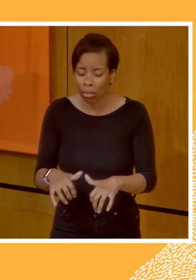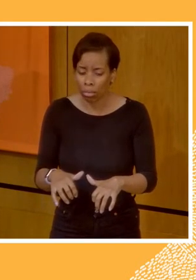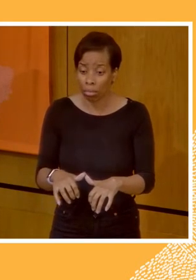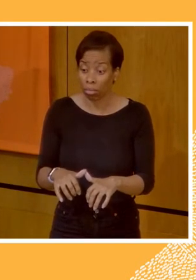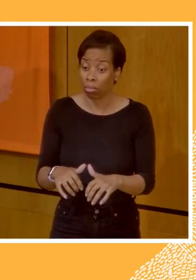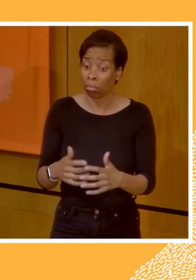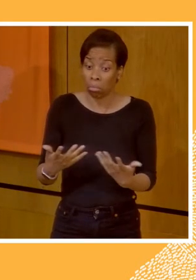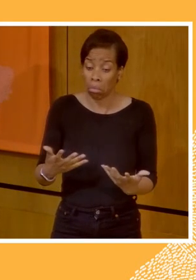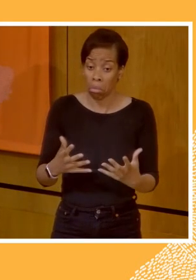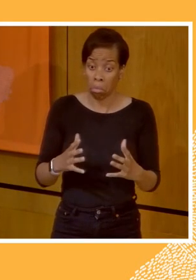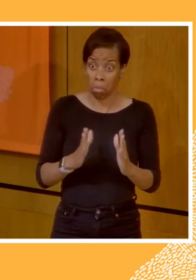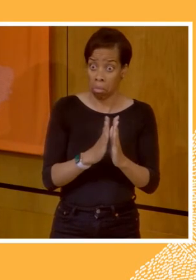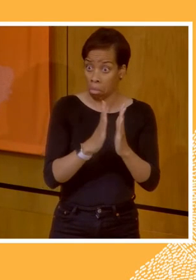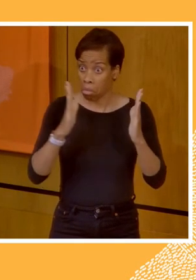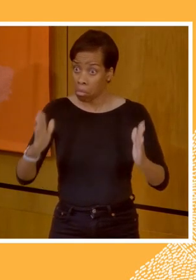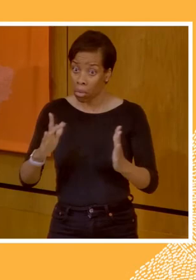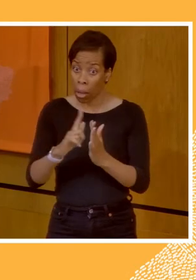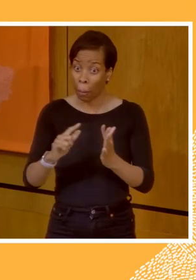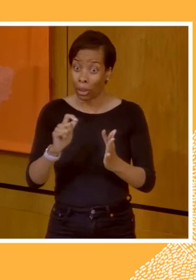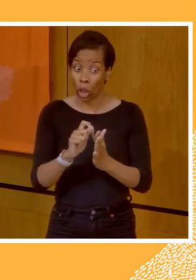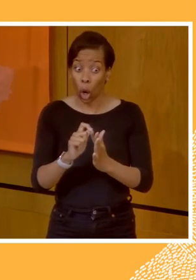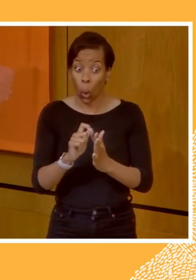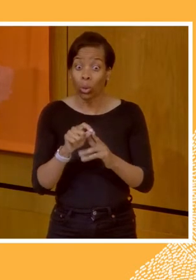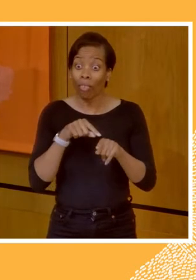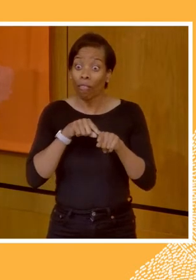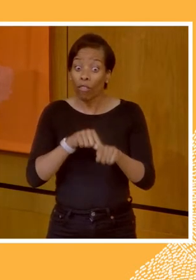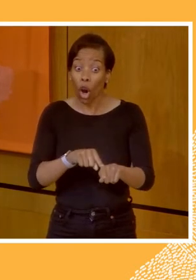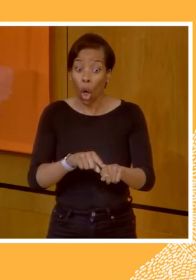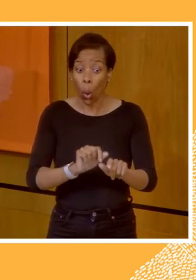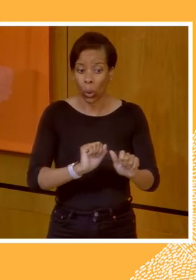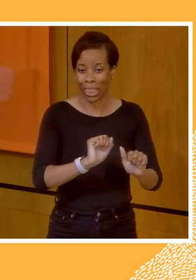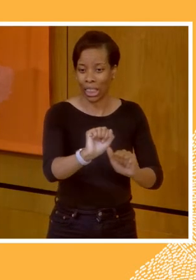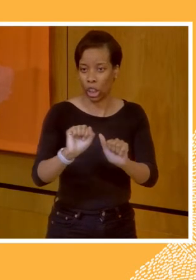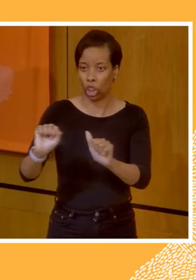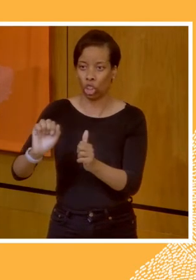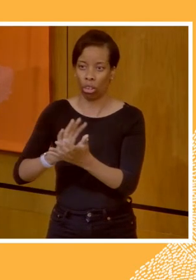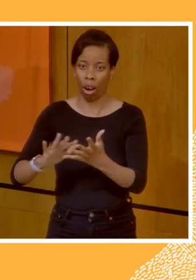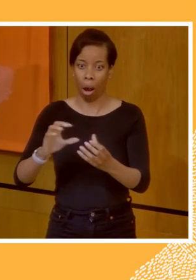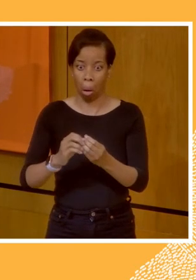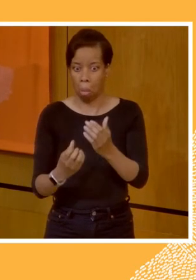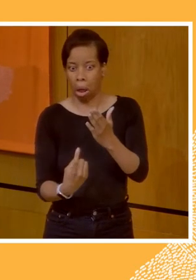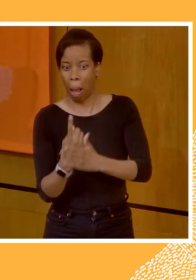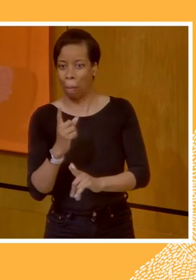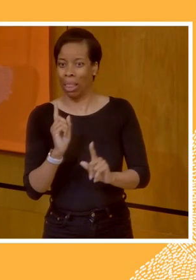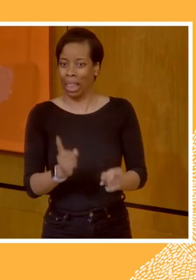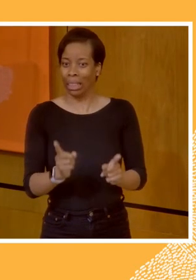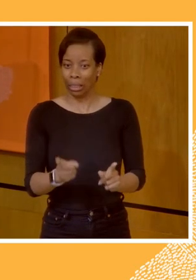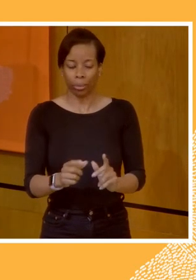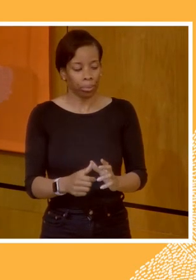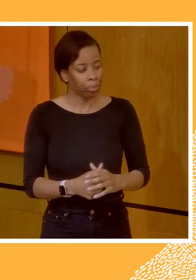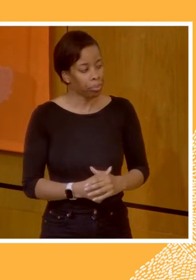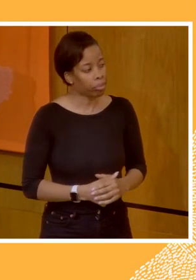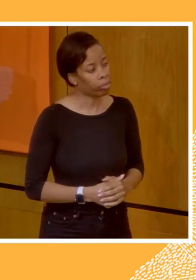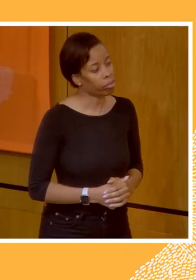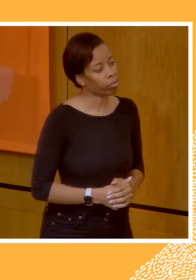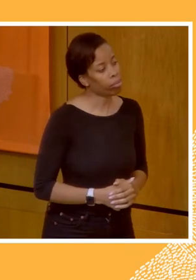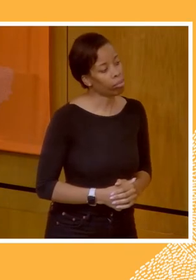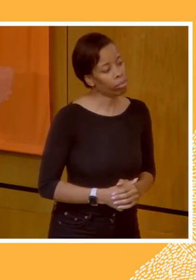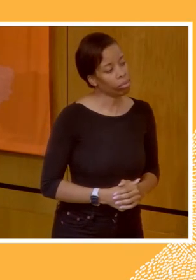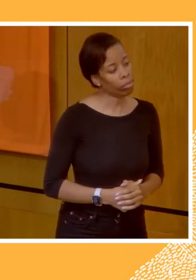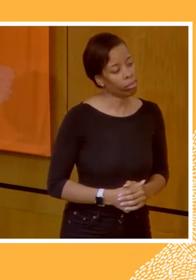the episode is really led by the individual hubs. I can maybe add a little bit